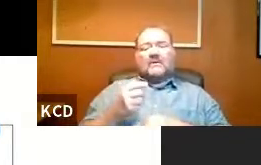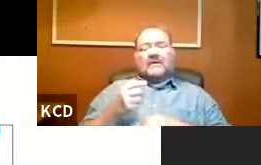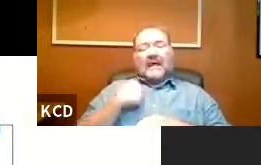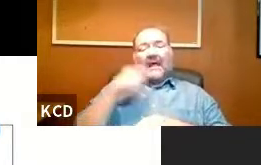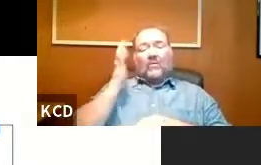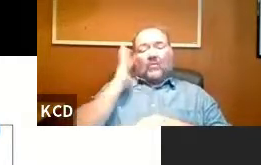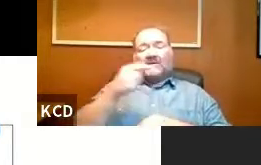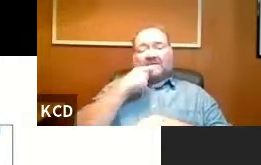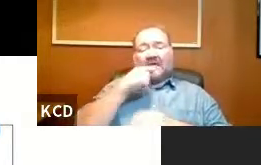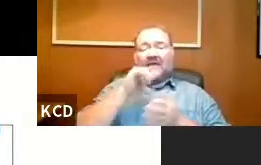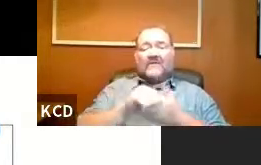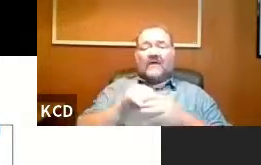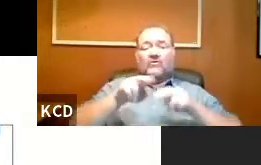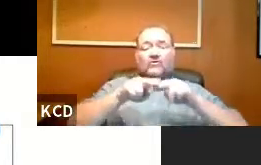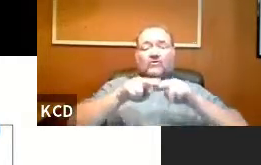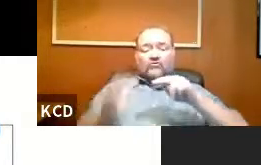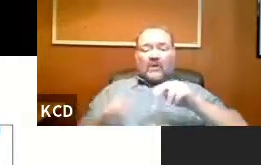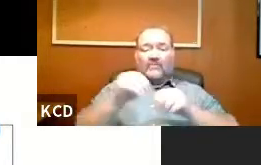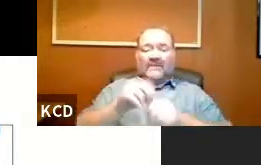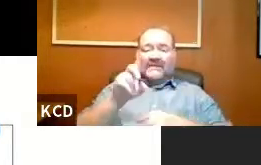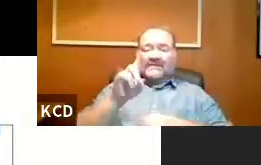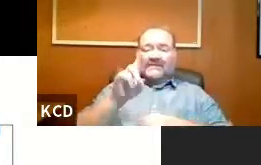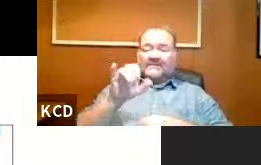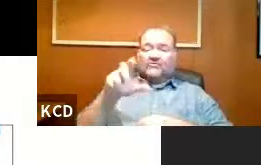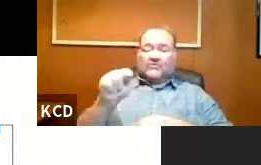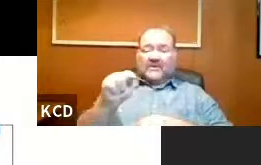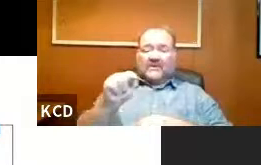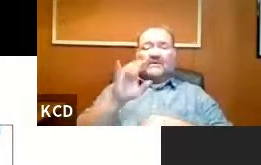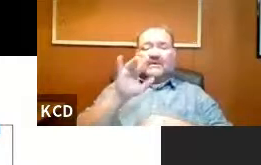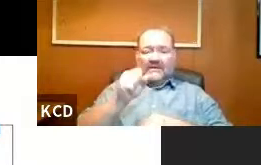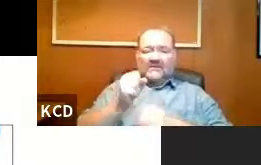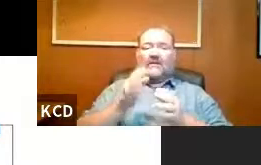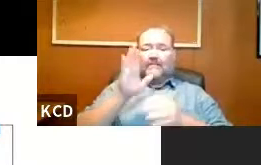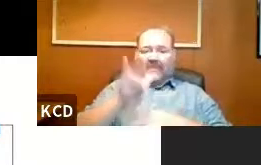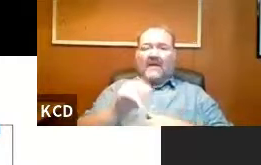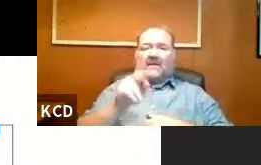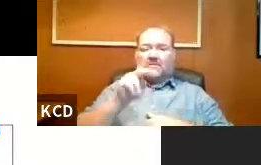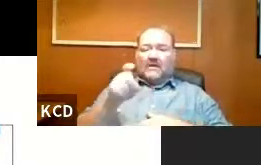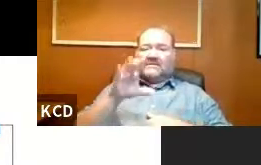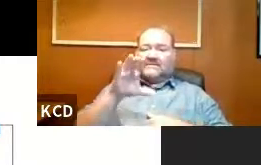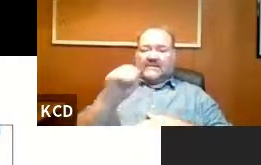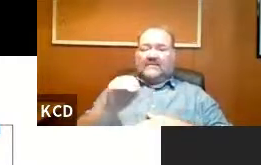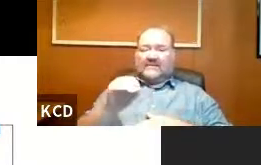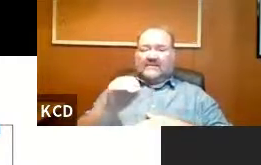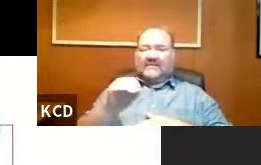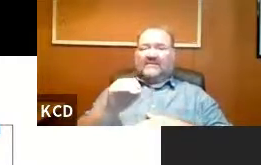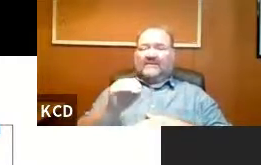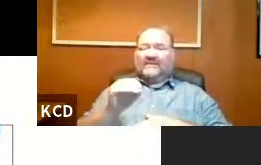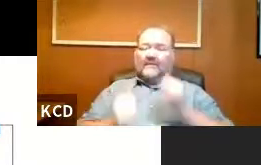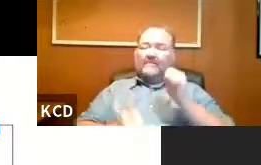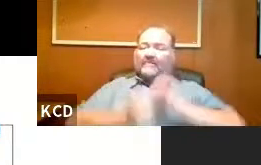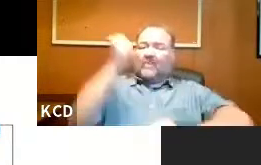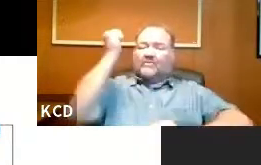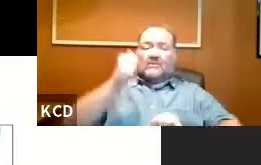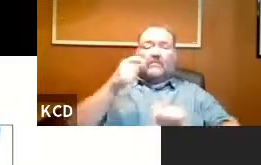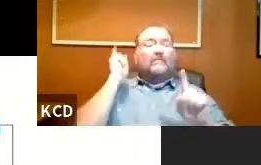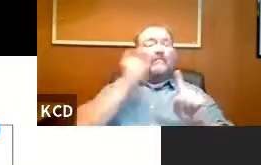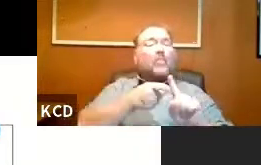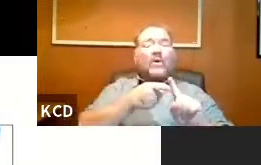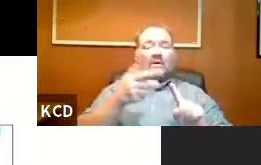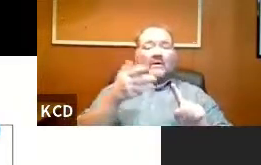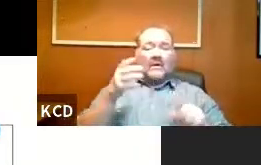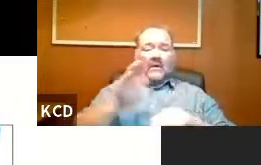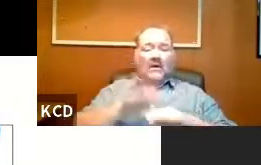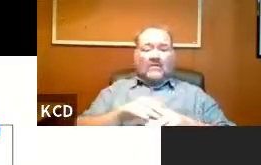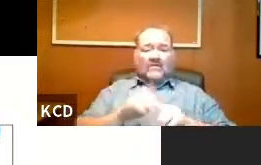I will say that the drop in the district was driven by Knox County almost entirely. A point I'll make now in the upper